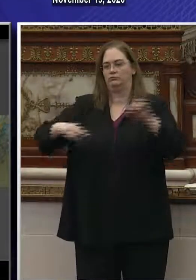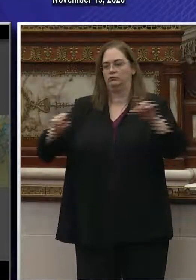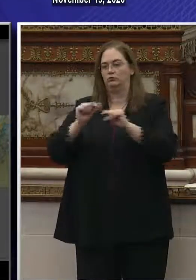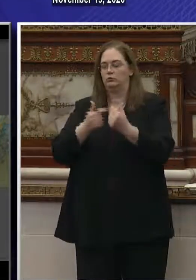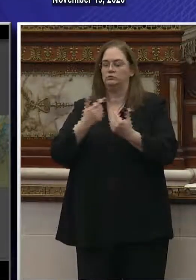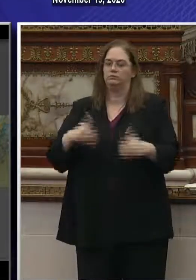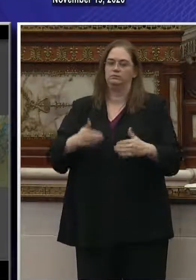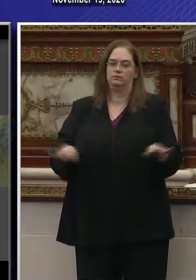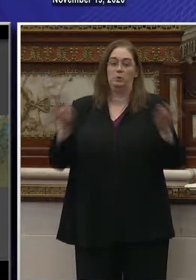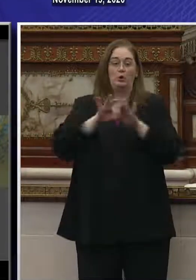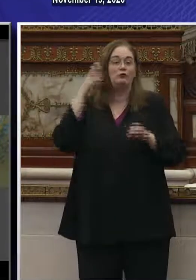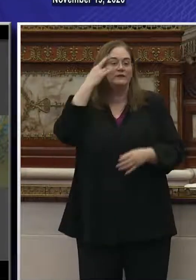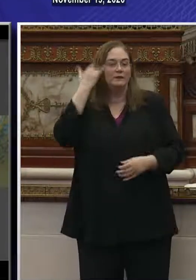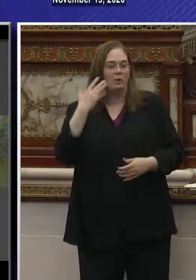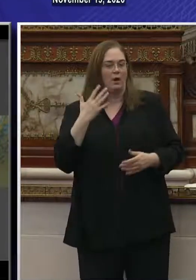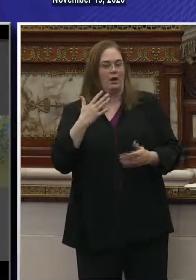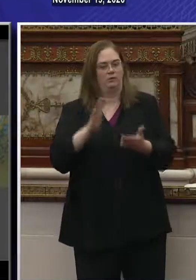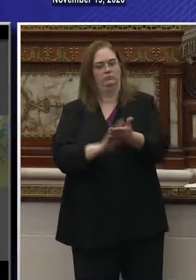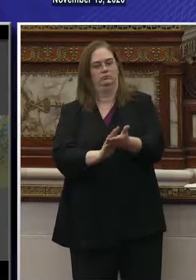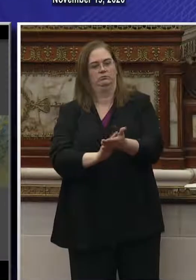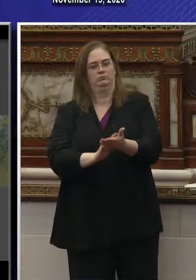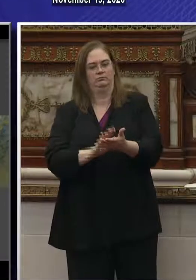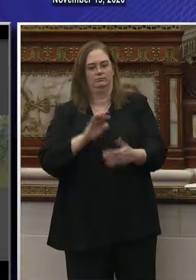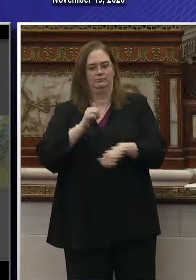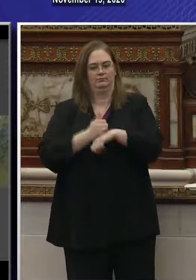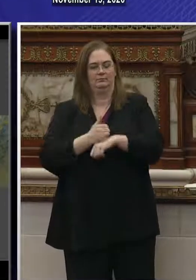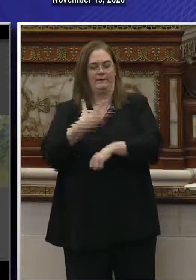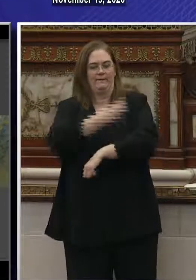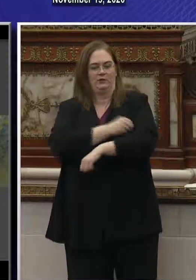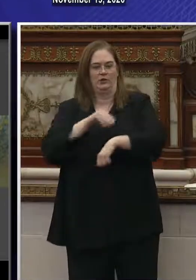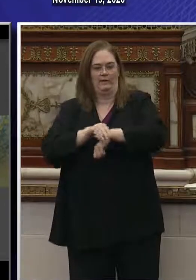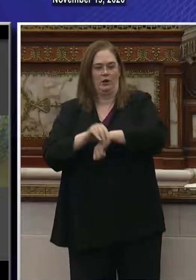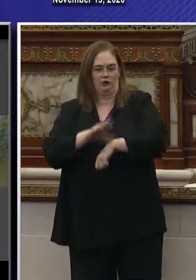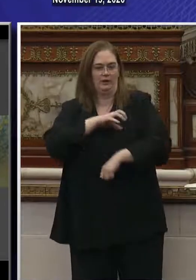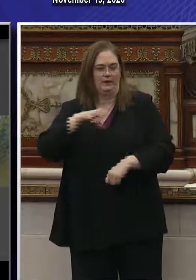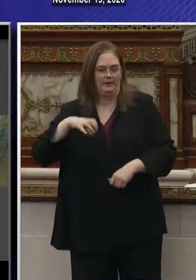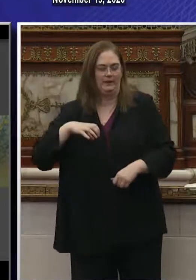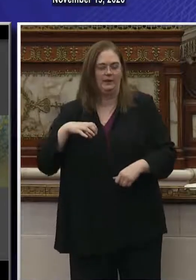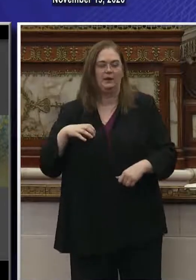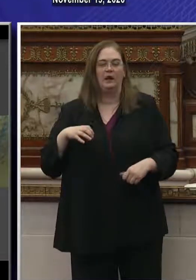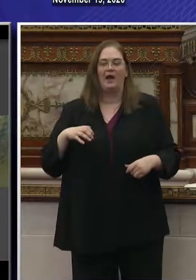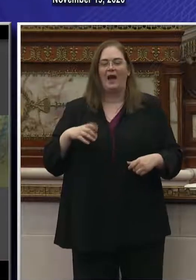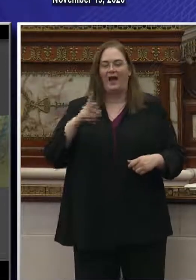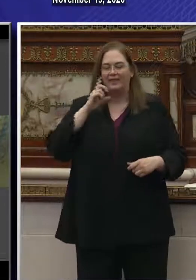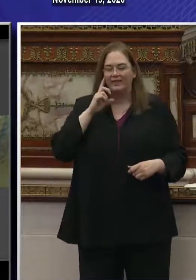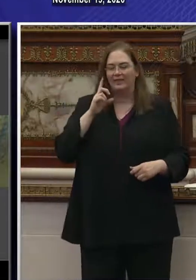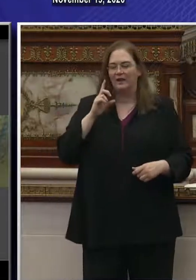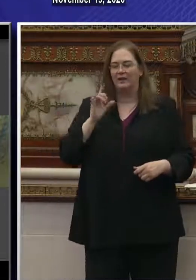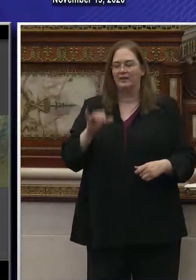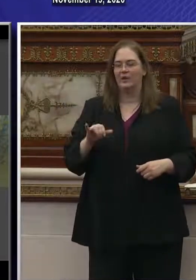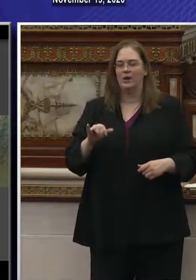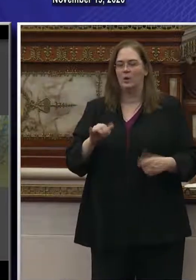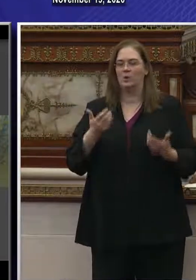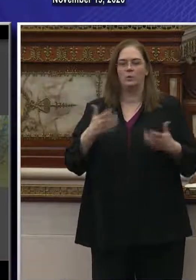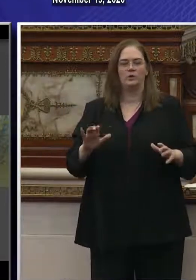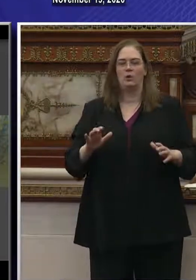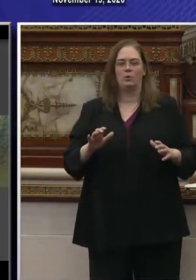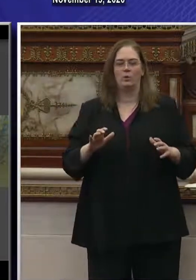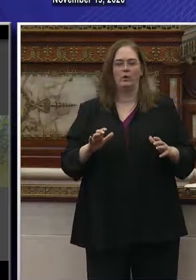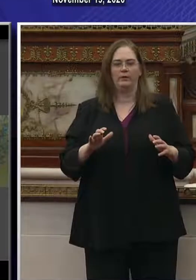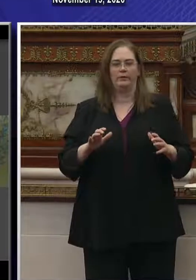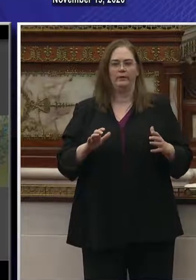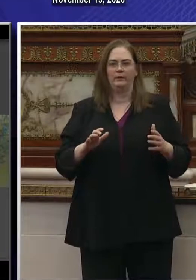is so important, which is why I certainly applaud the formation of the Vaccine Advisory Committee. I think that we don't want to